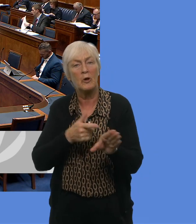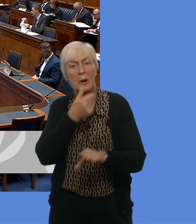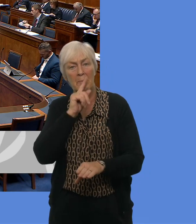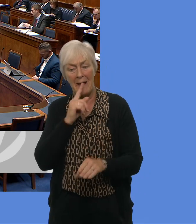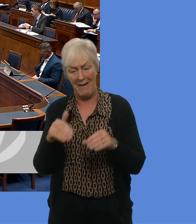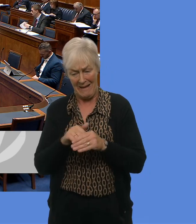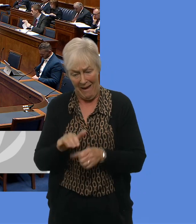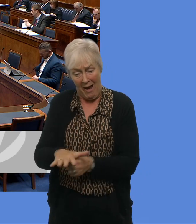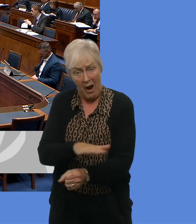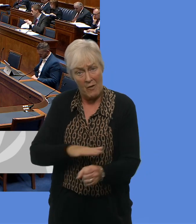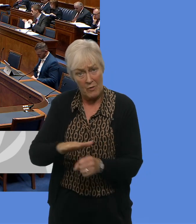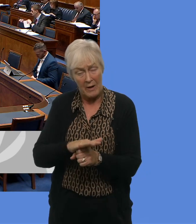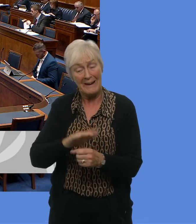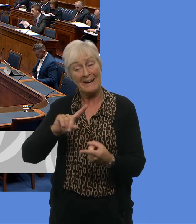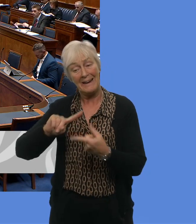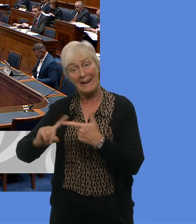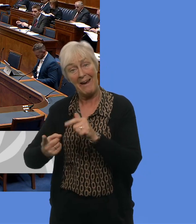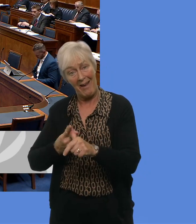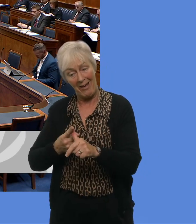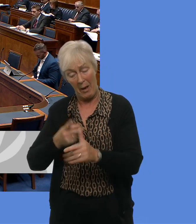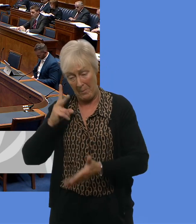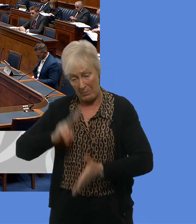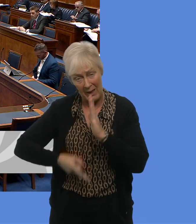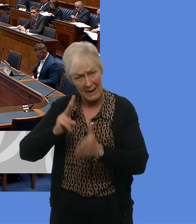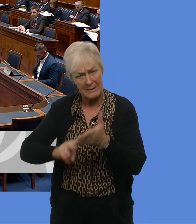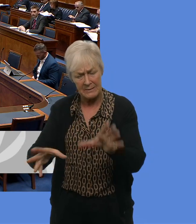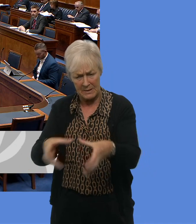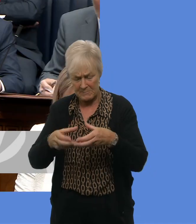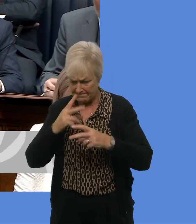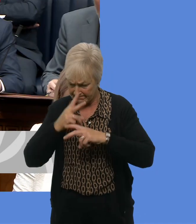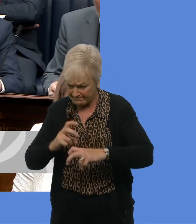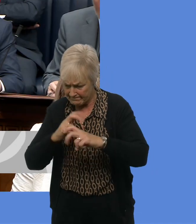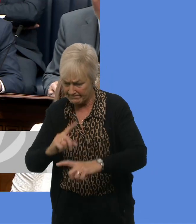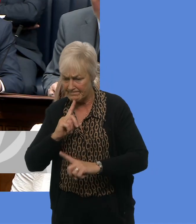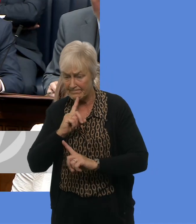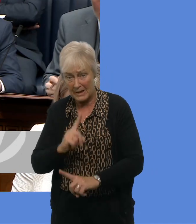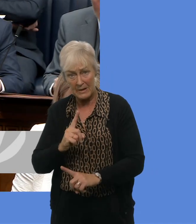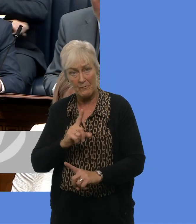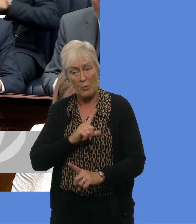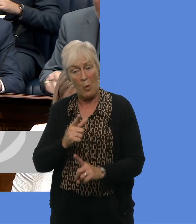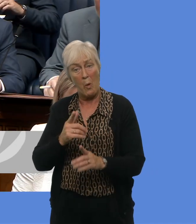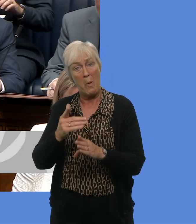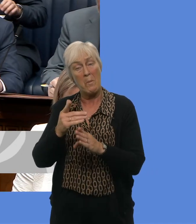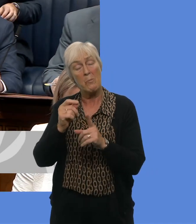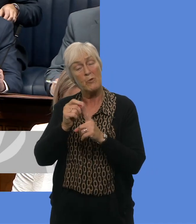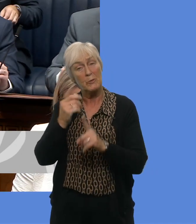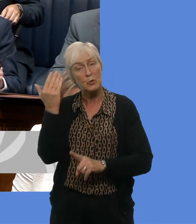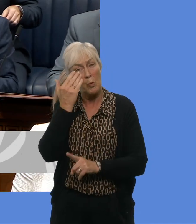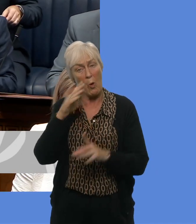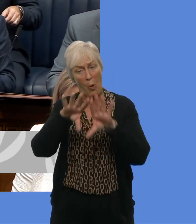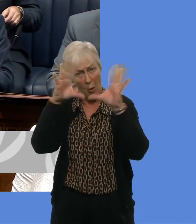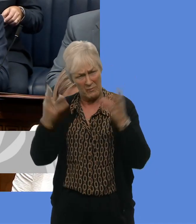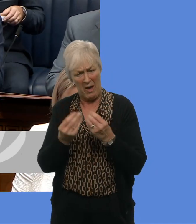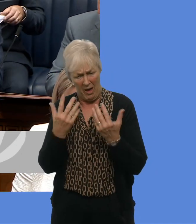an area. The EA Area Planning Team has examined this area and has reported for primary schools overall there are